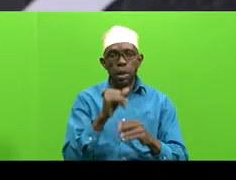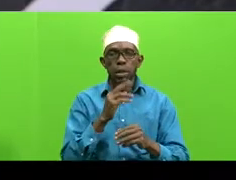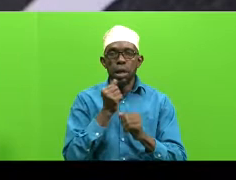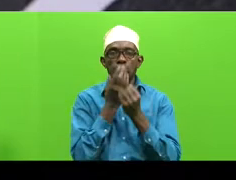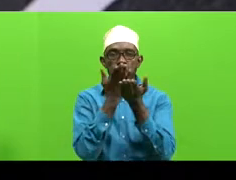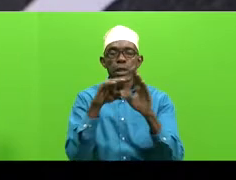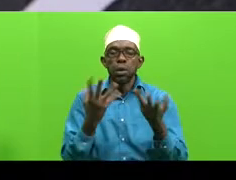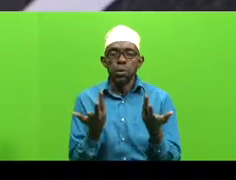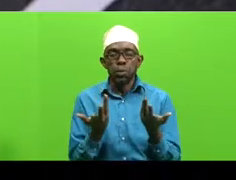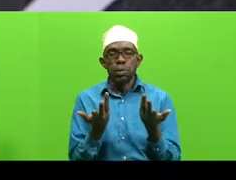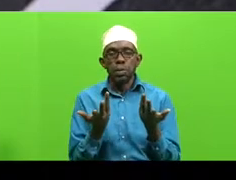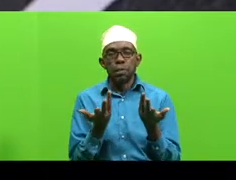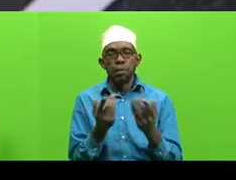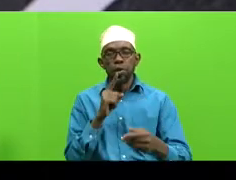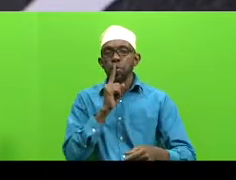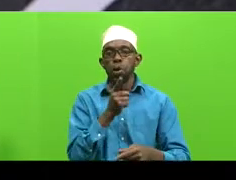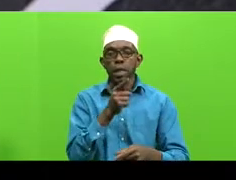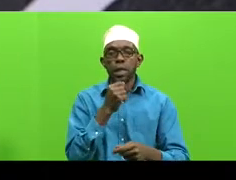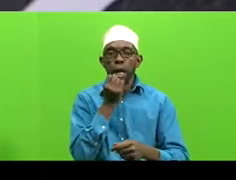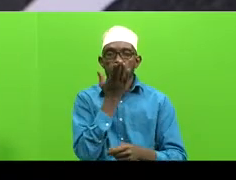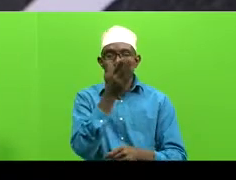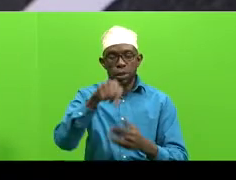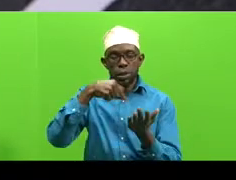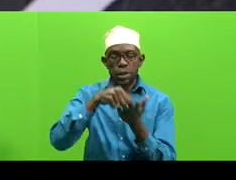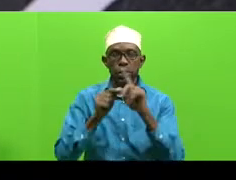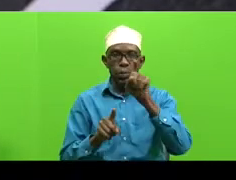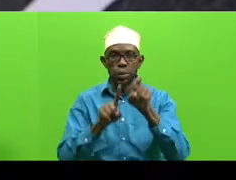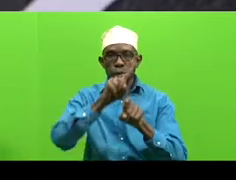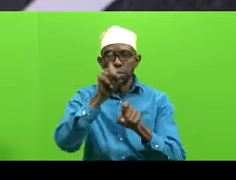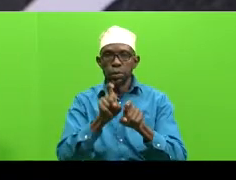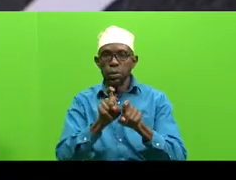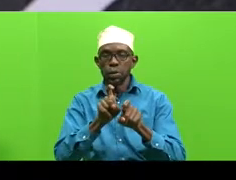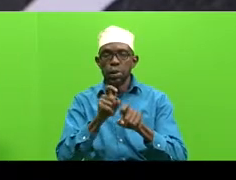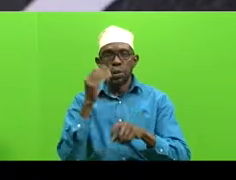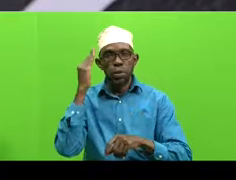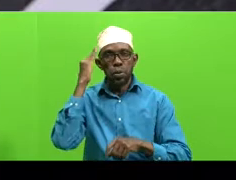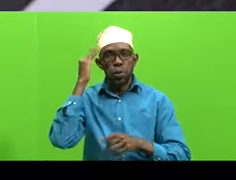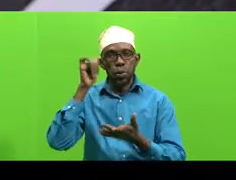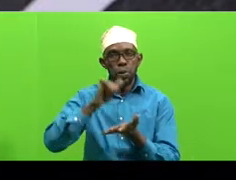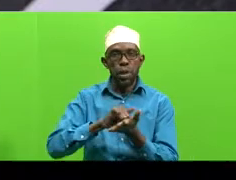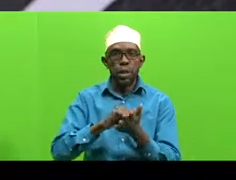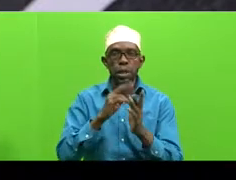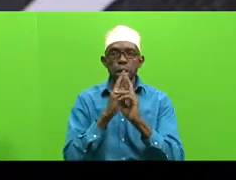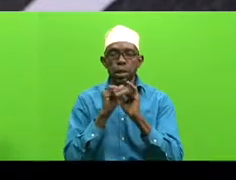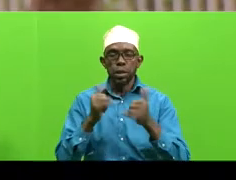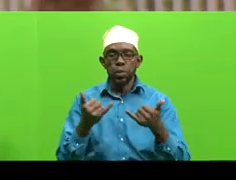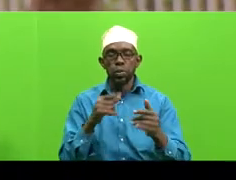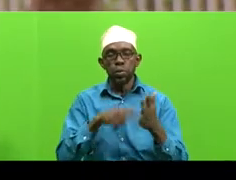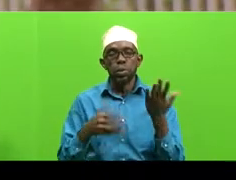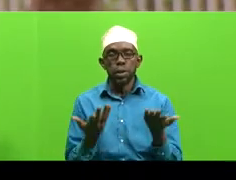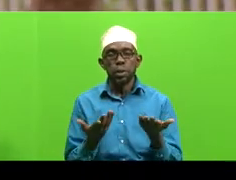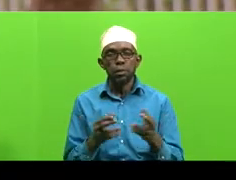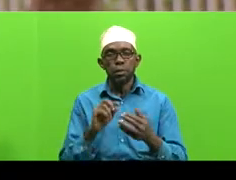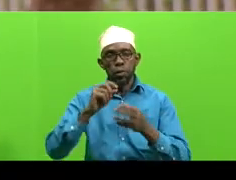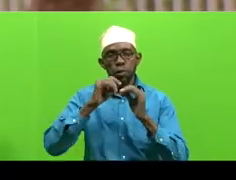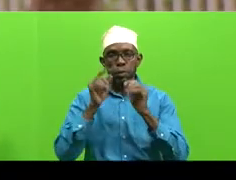respond? In order to get the answers to these questions, we need to understand what news is. From a